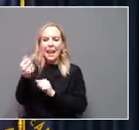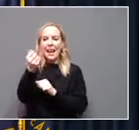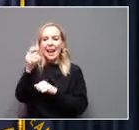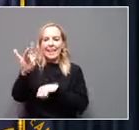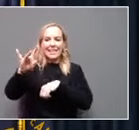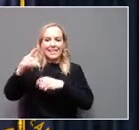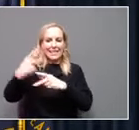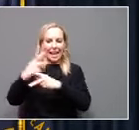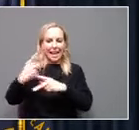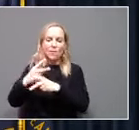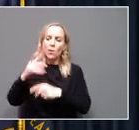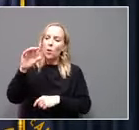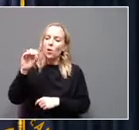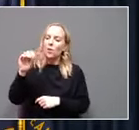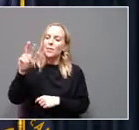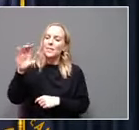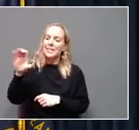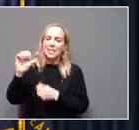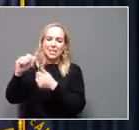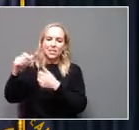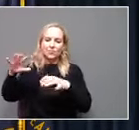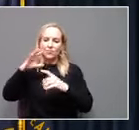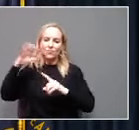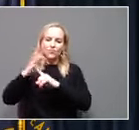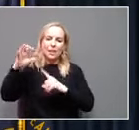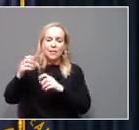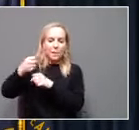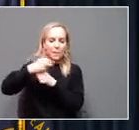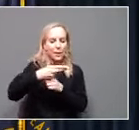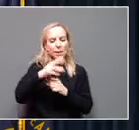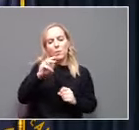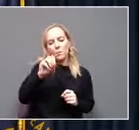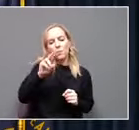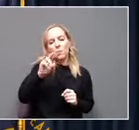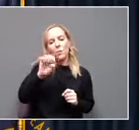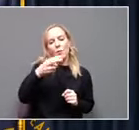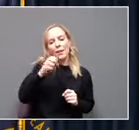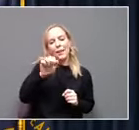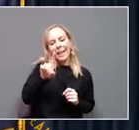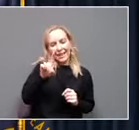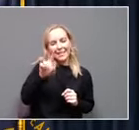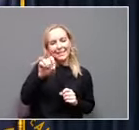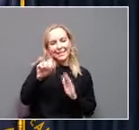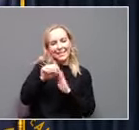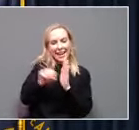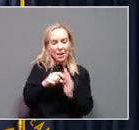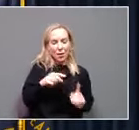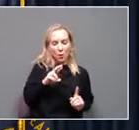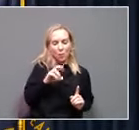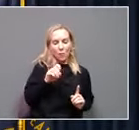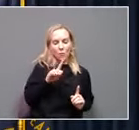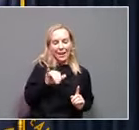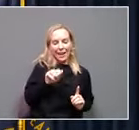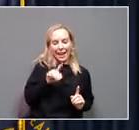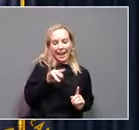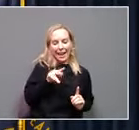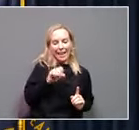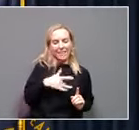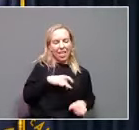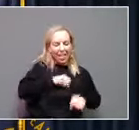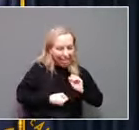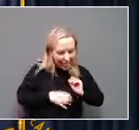OVC champs. They beat Morehead State, which crushed Rocky Atkins, in the Ohio Valley Conference tournament final